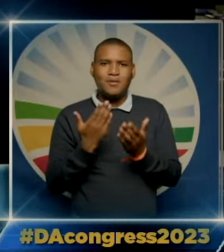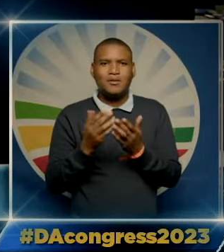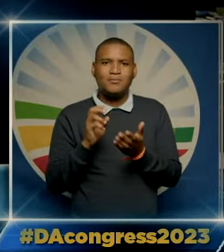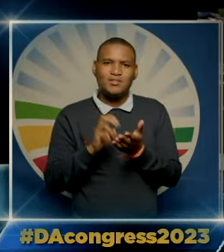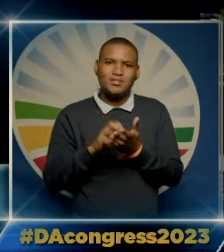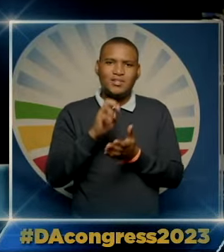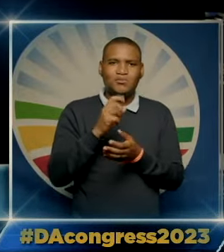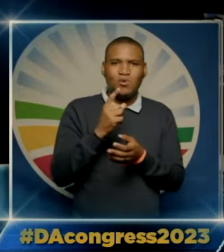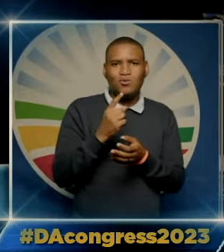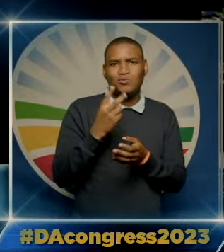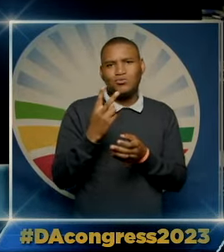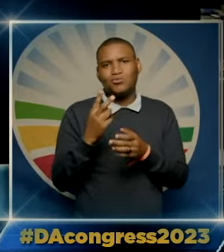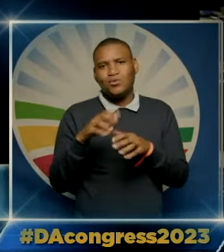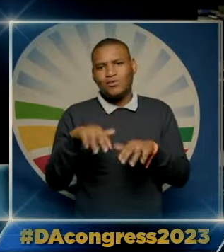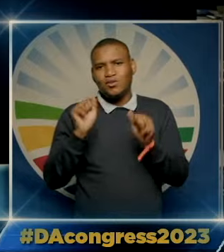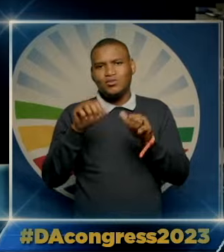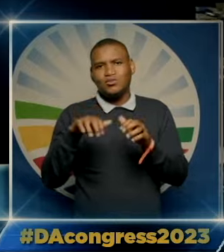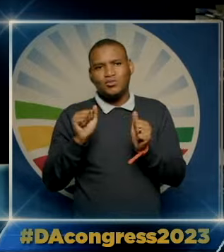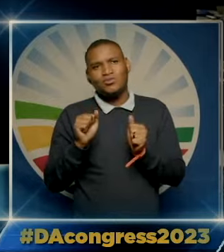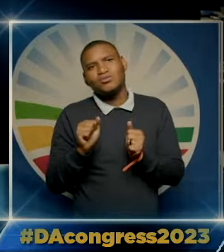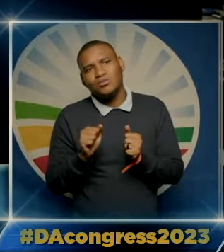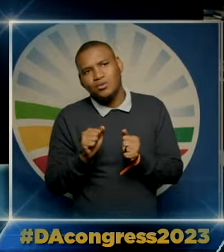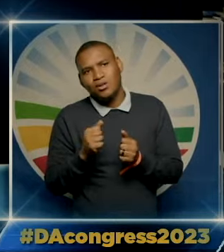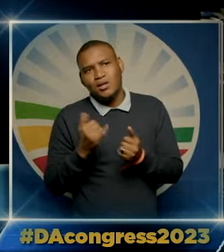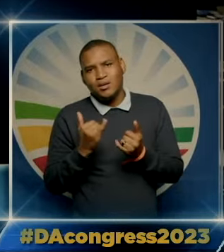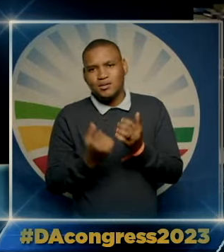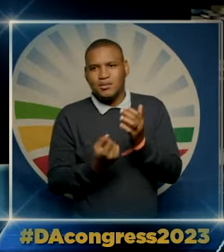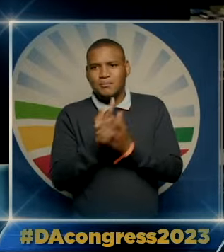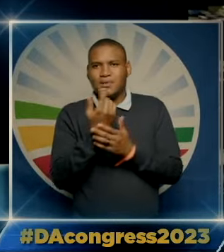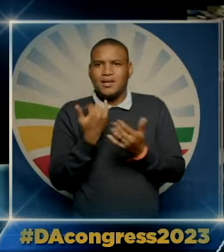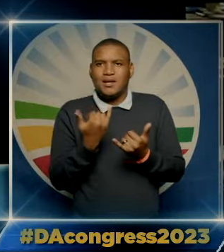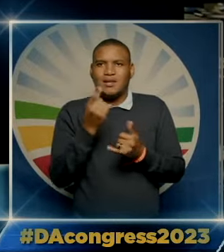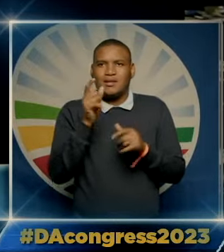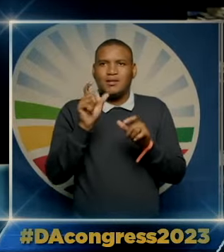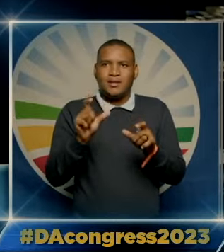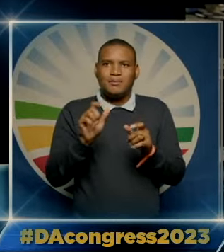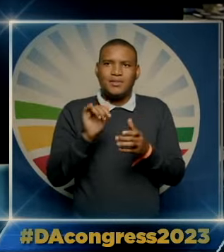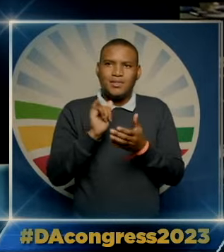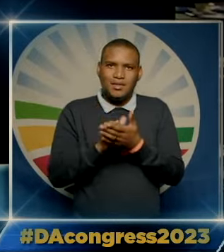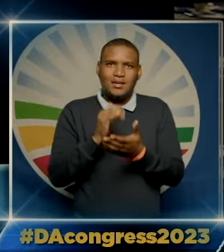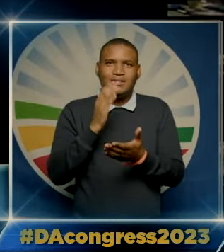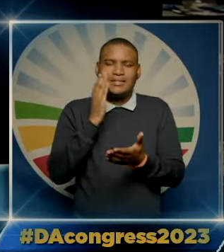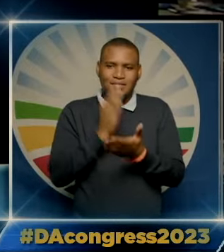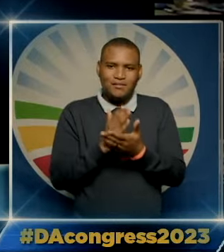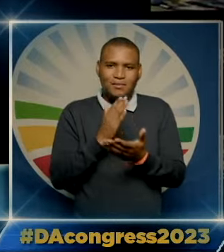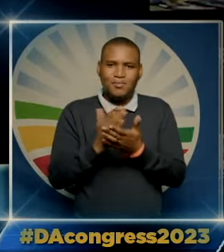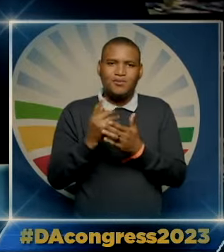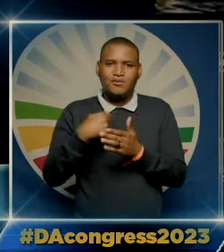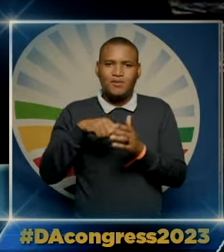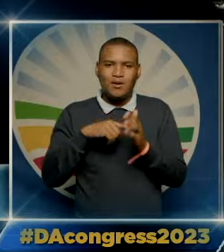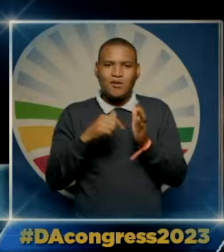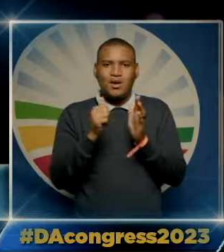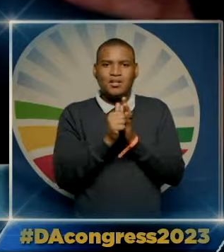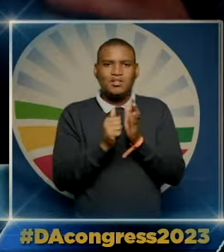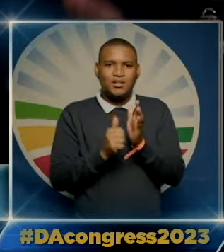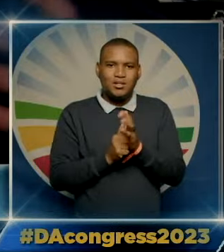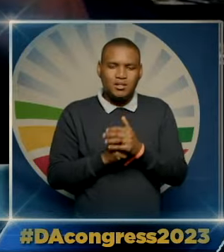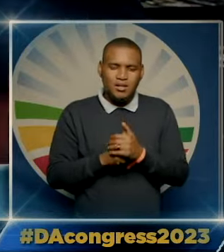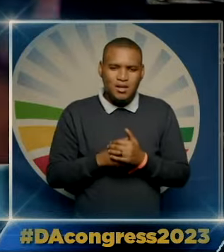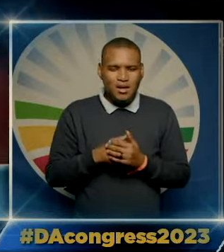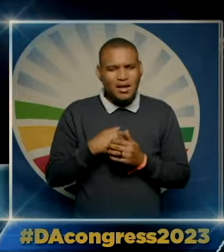2 stages of load shedding, as is the case currently in Cape Town. But that is definitely part of our agenda. Okay, now thank you.